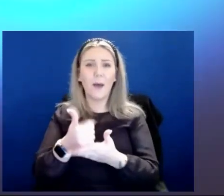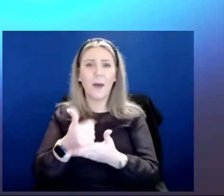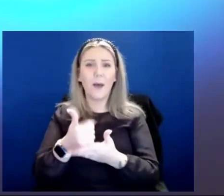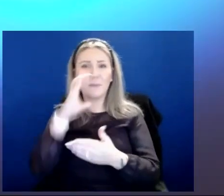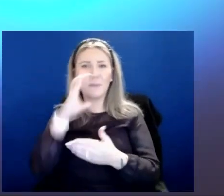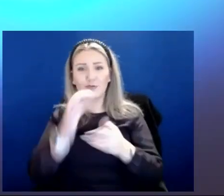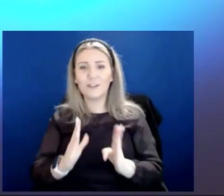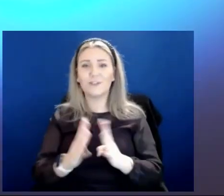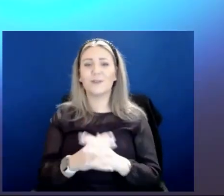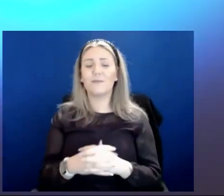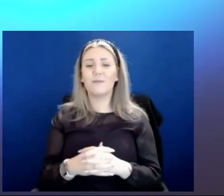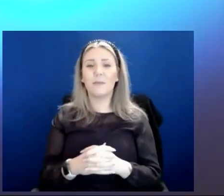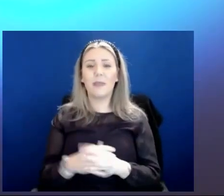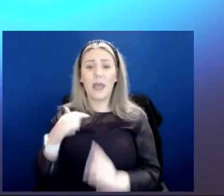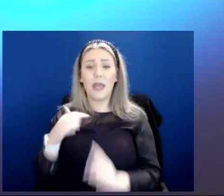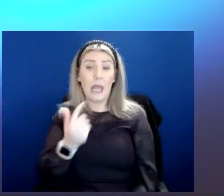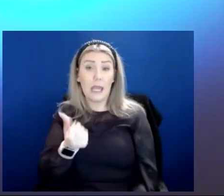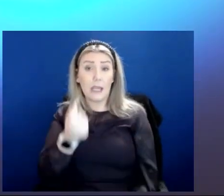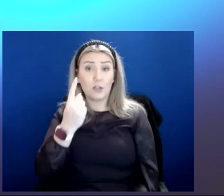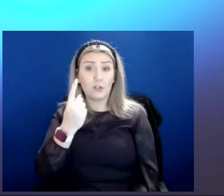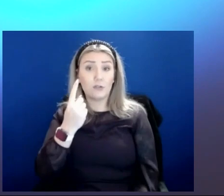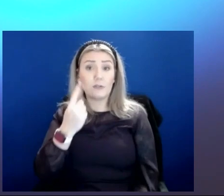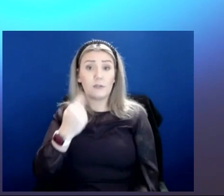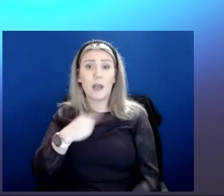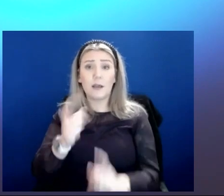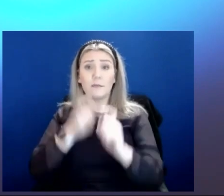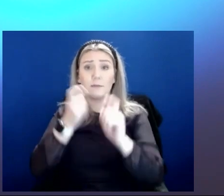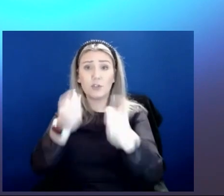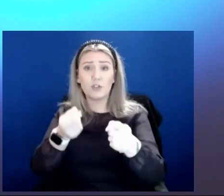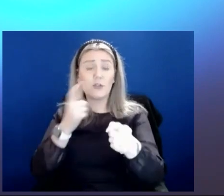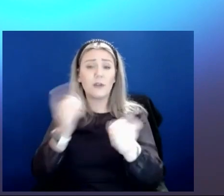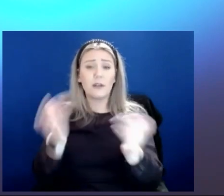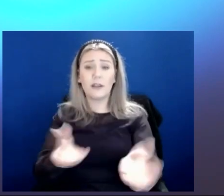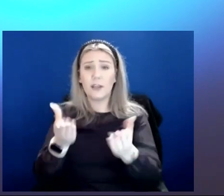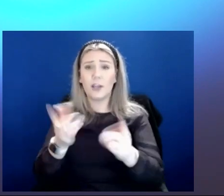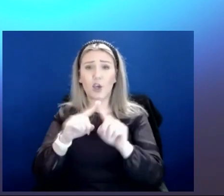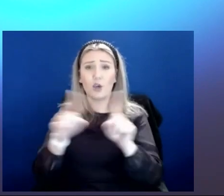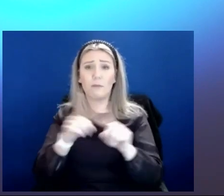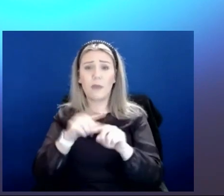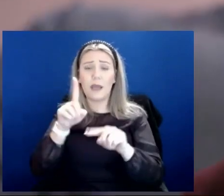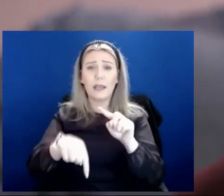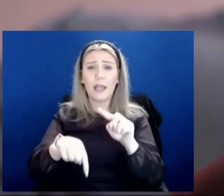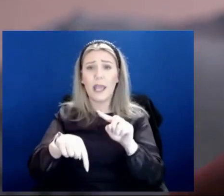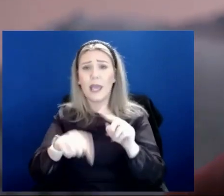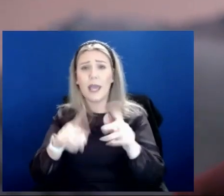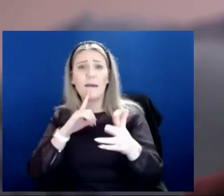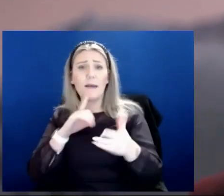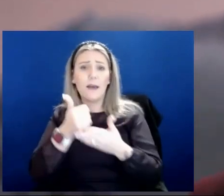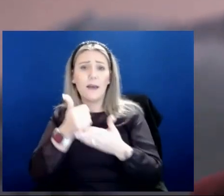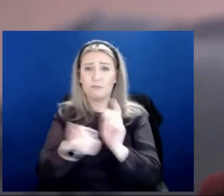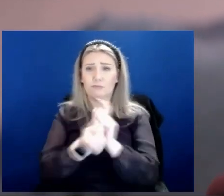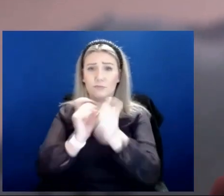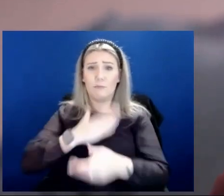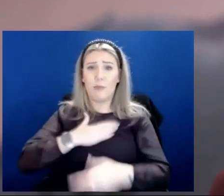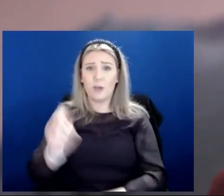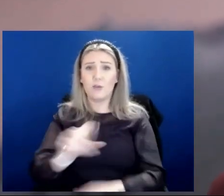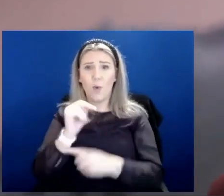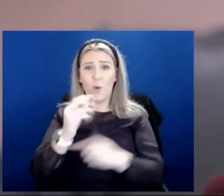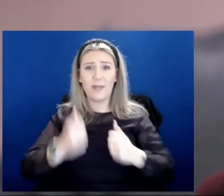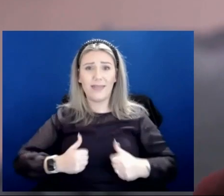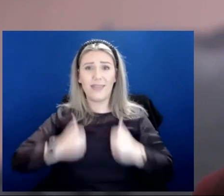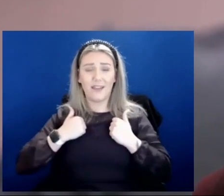I understand that I'm the one donating here, but I there. cannot help but thank you for this chance to change my own life.